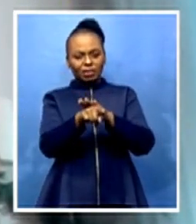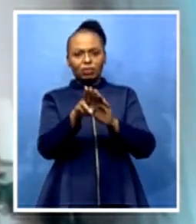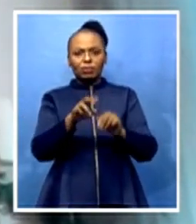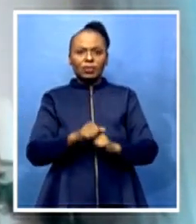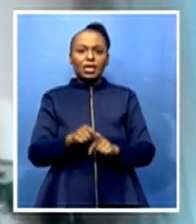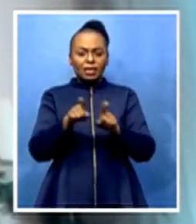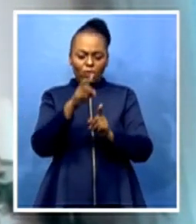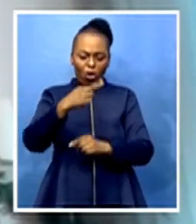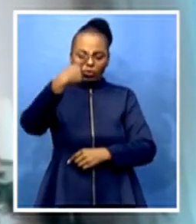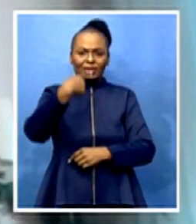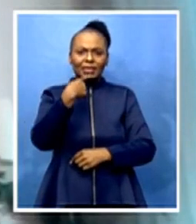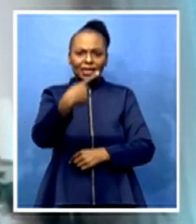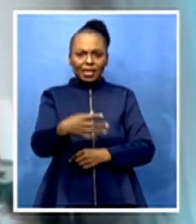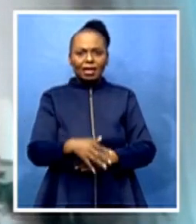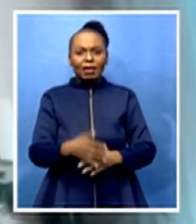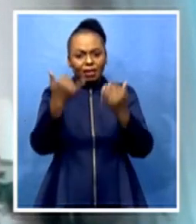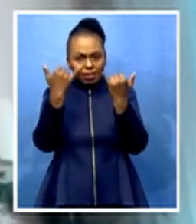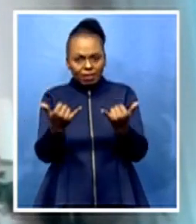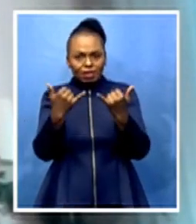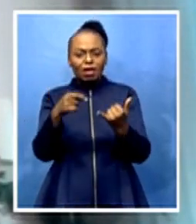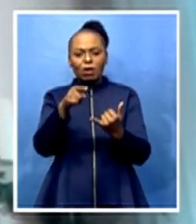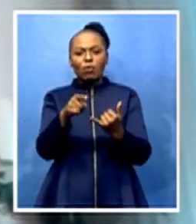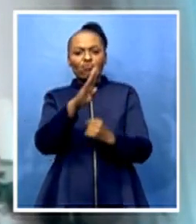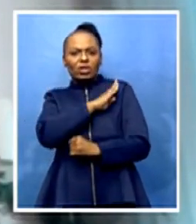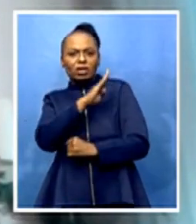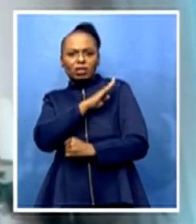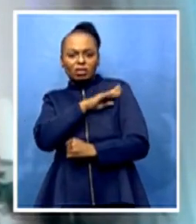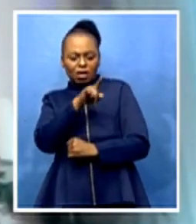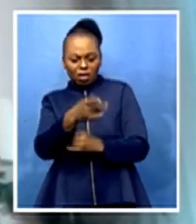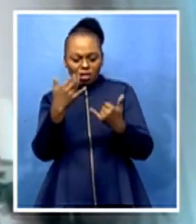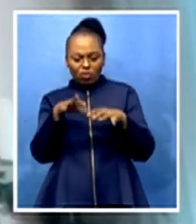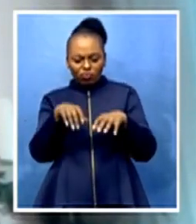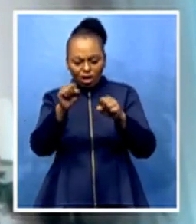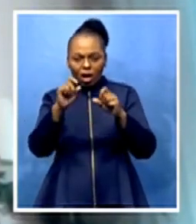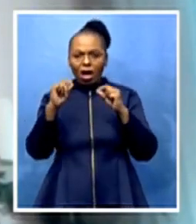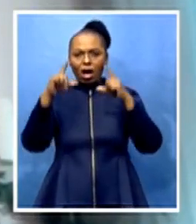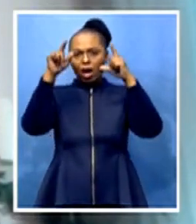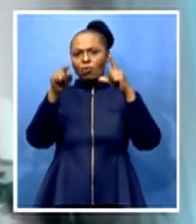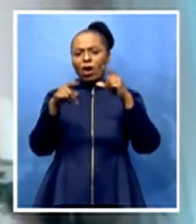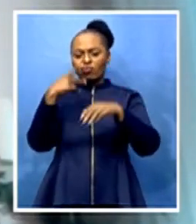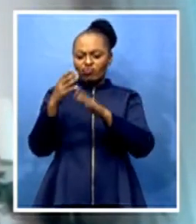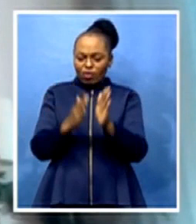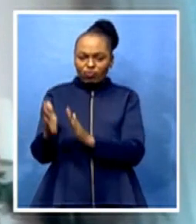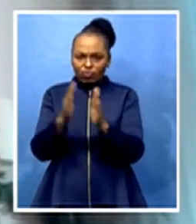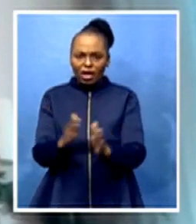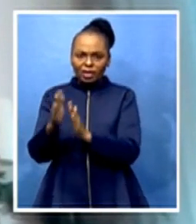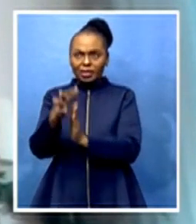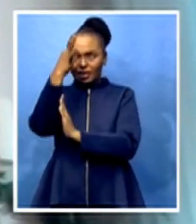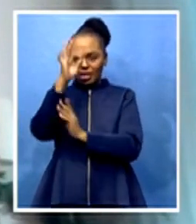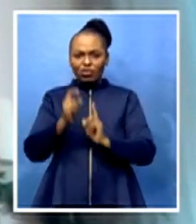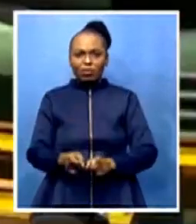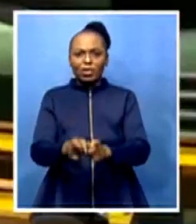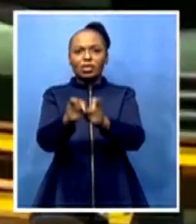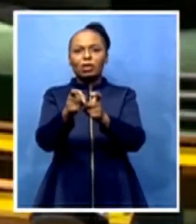because the military takeover and declaration of the state of emergency was a clear violation of the